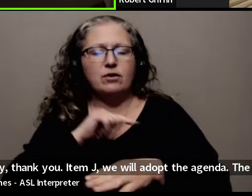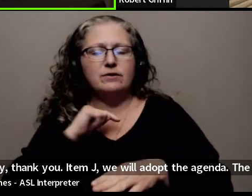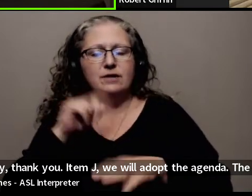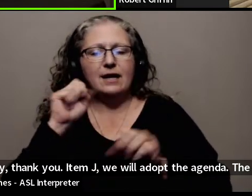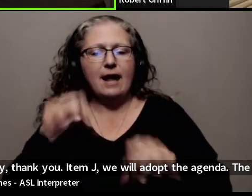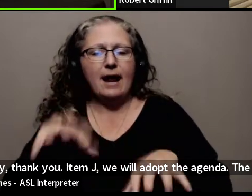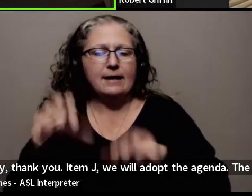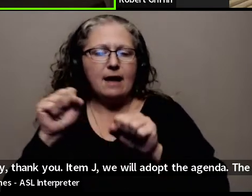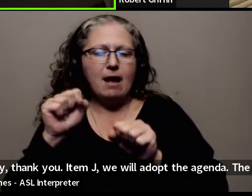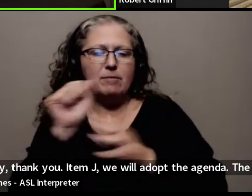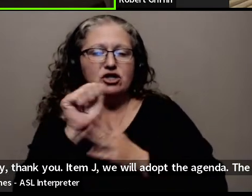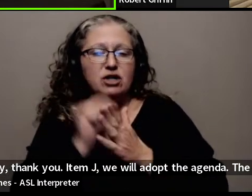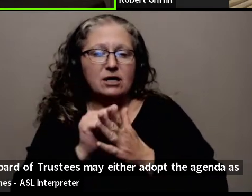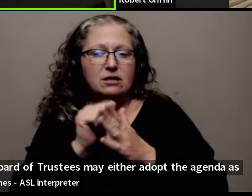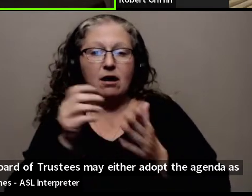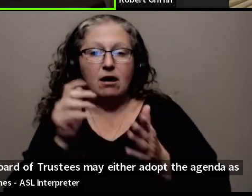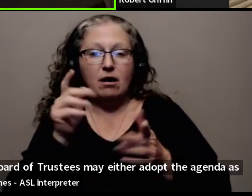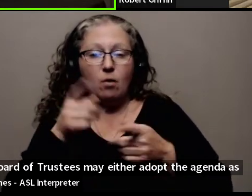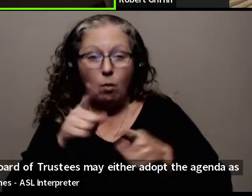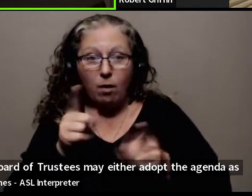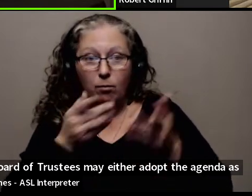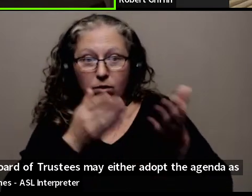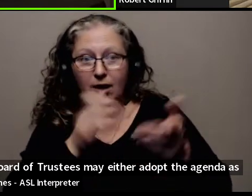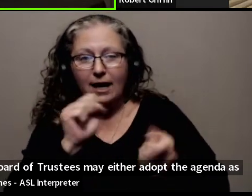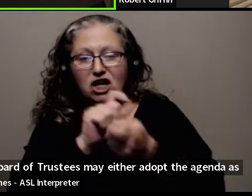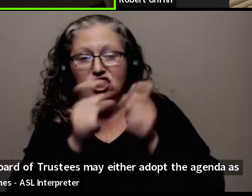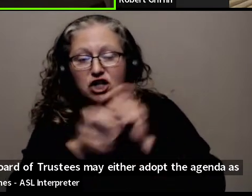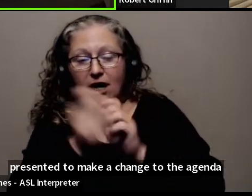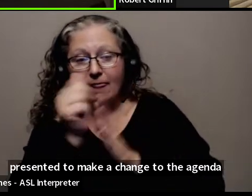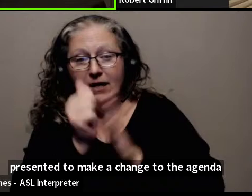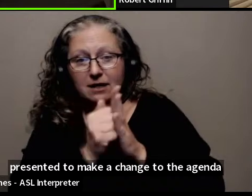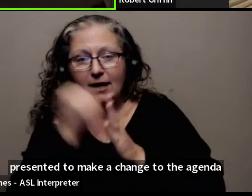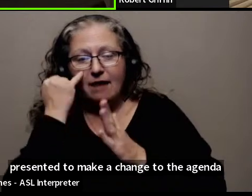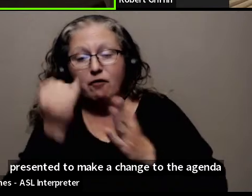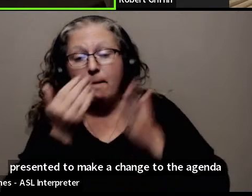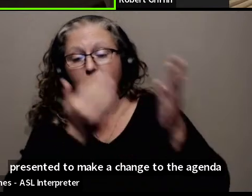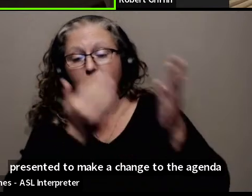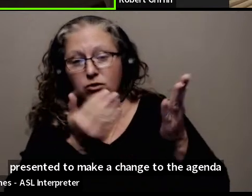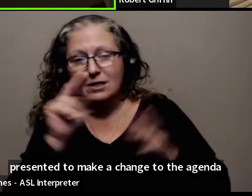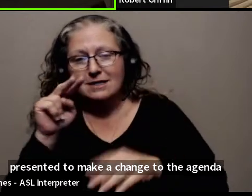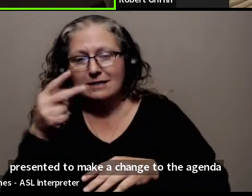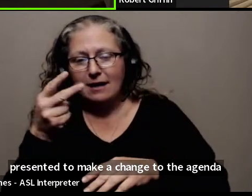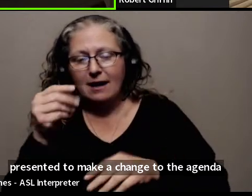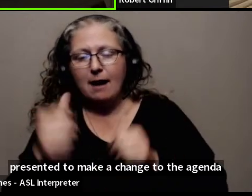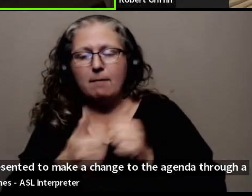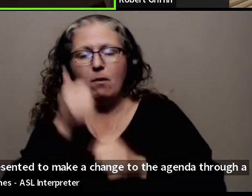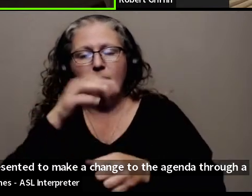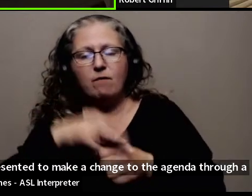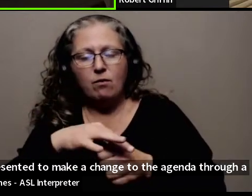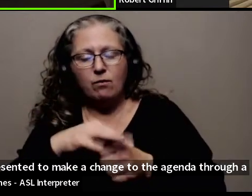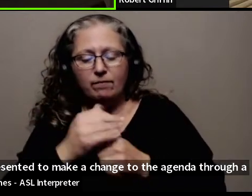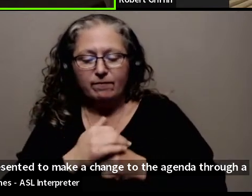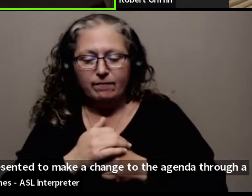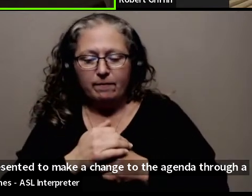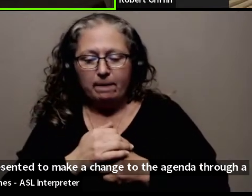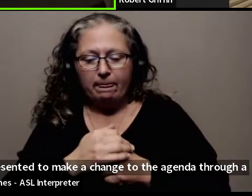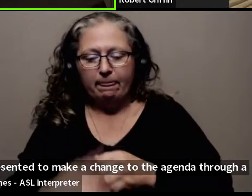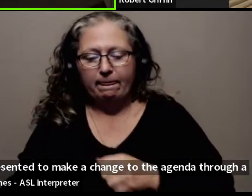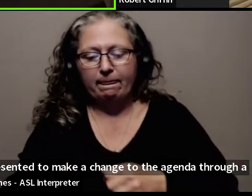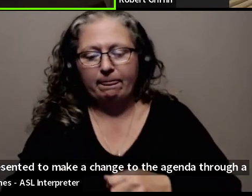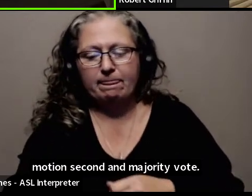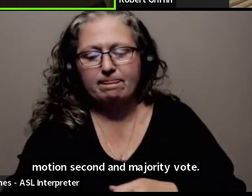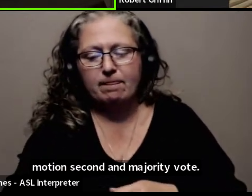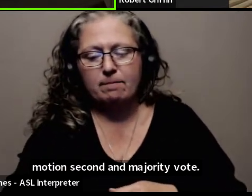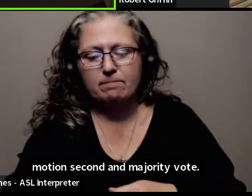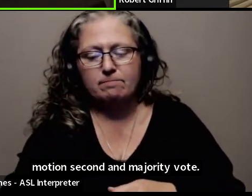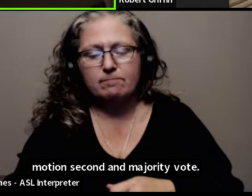agenda as presented to make a change to the agenda through a motion, second, and majority vote. The Brown